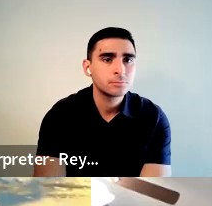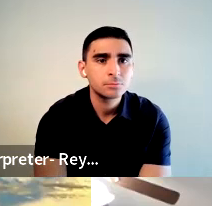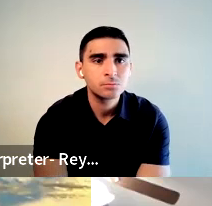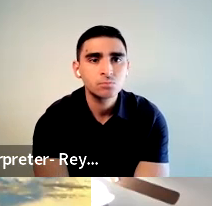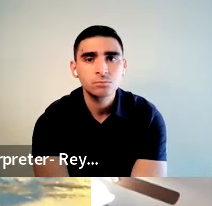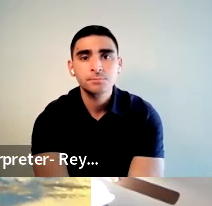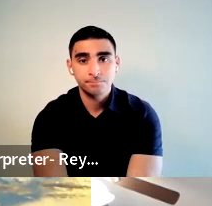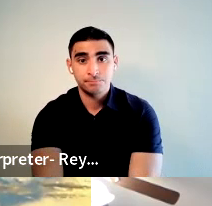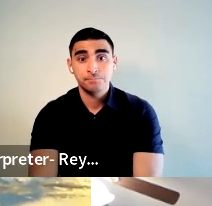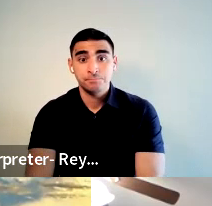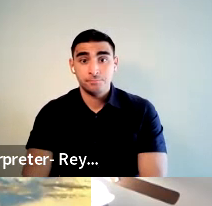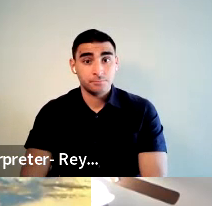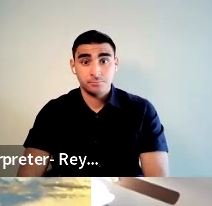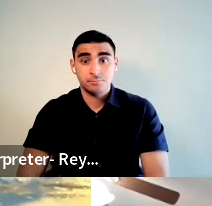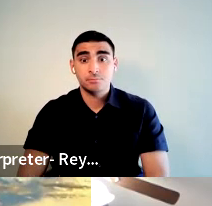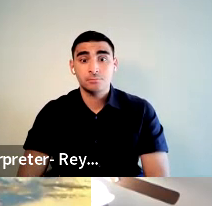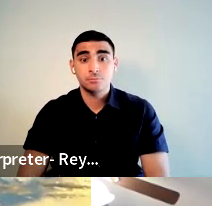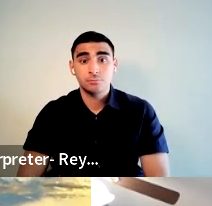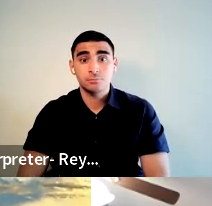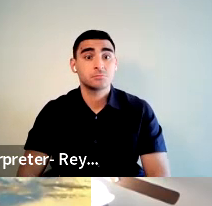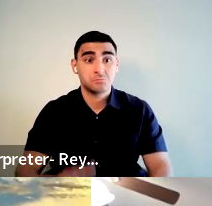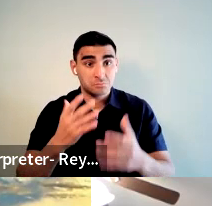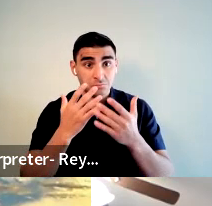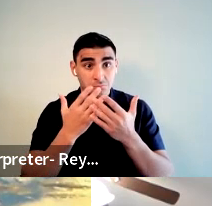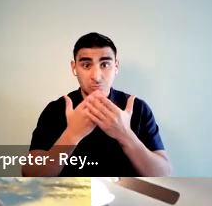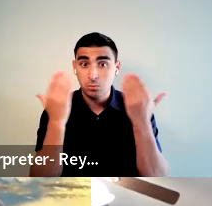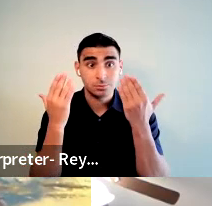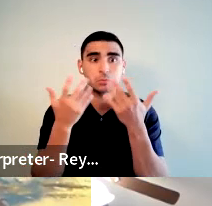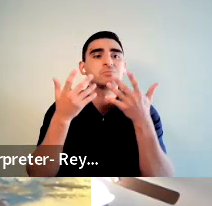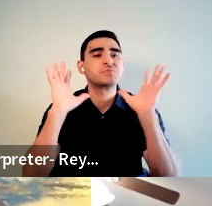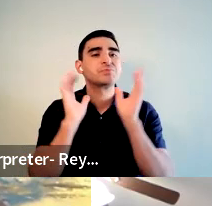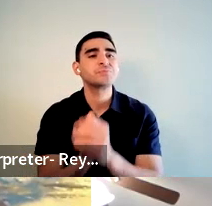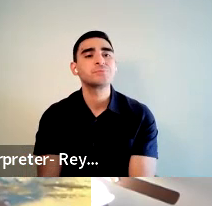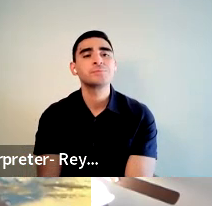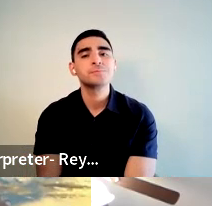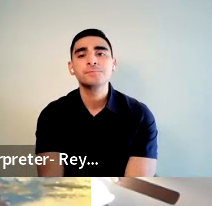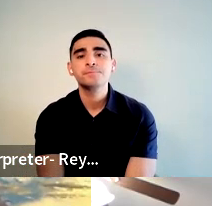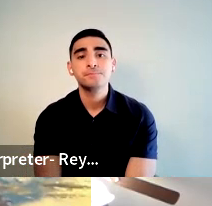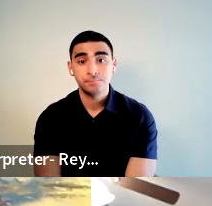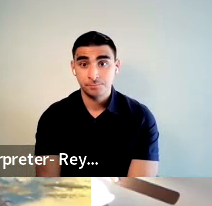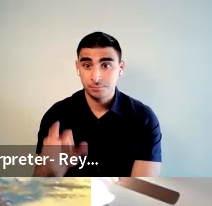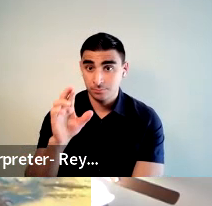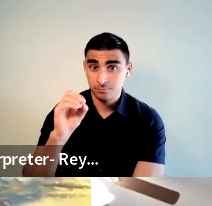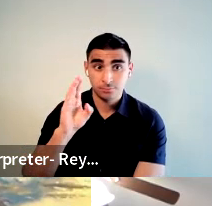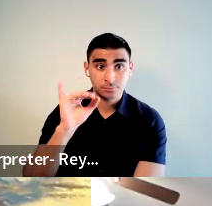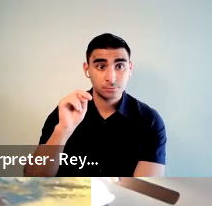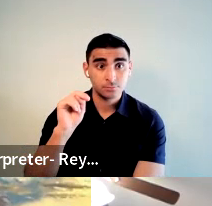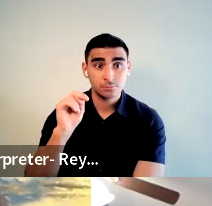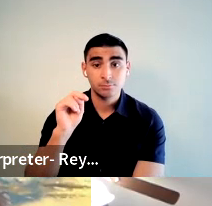And if there isn't, that's all for me. I don't know, Robin, if you wanted to take